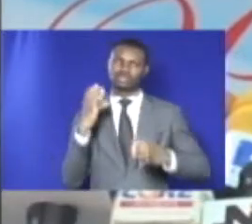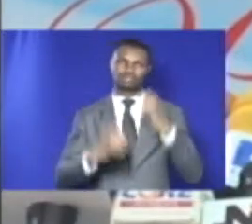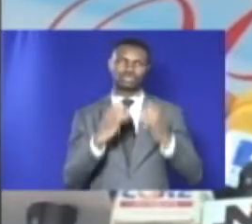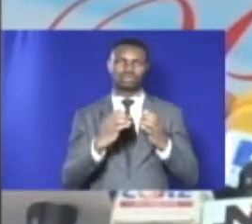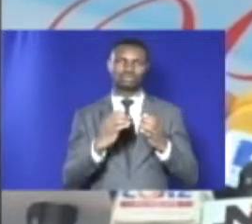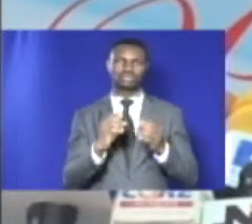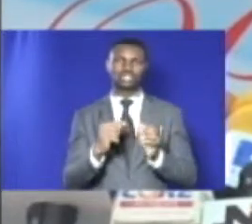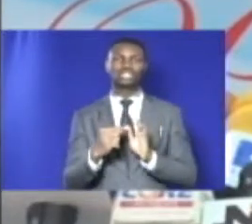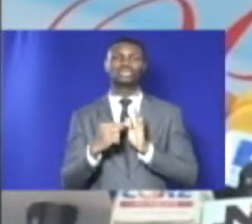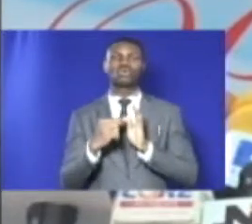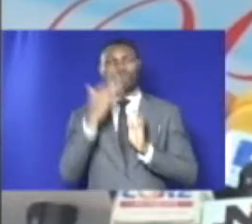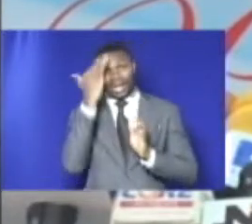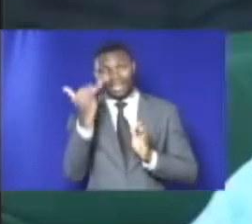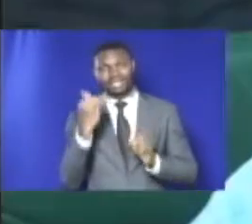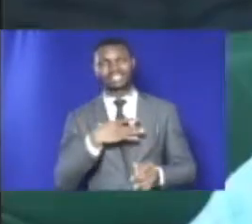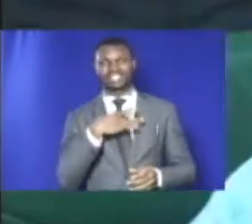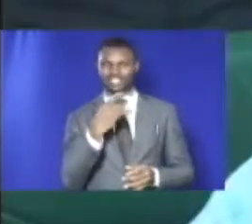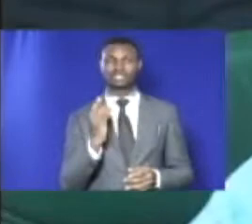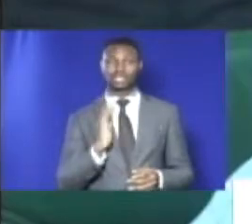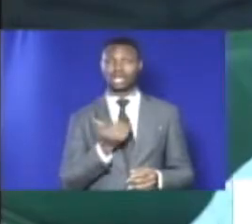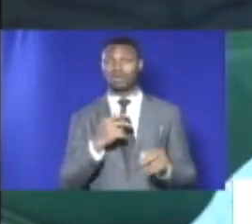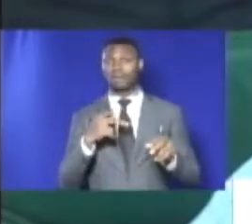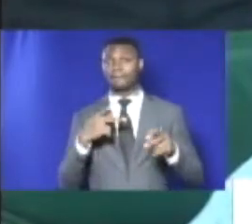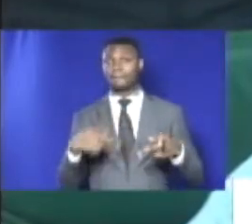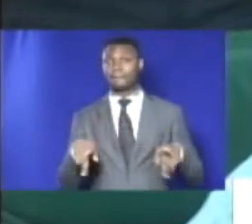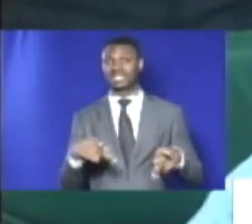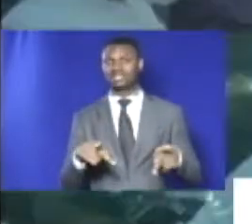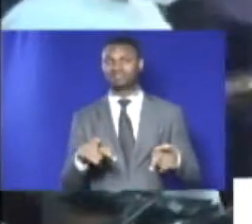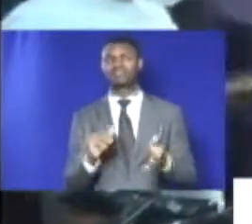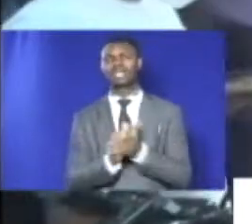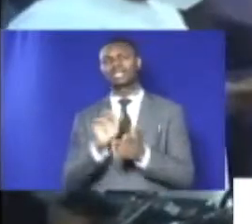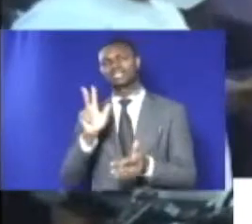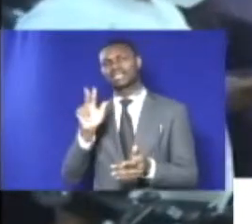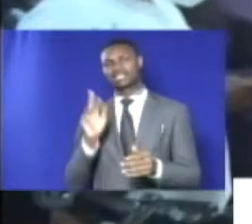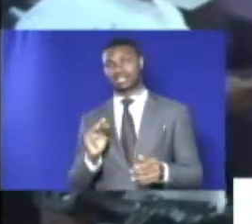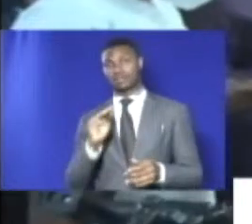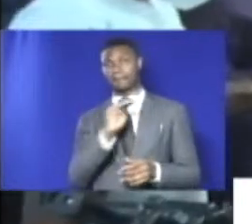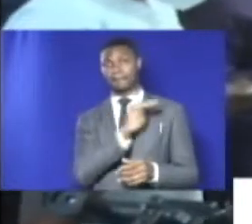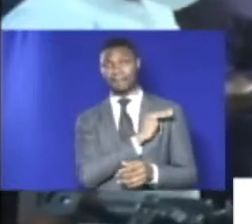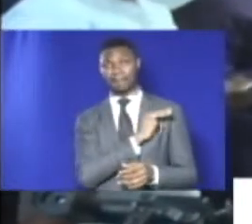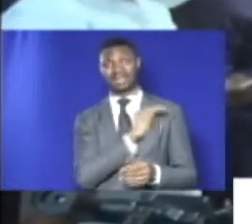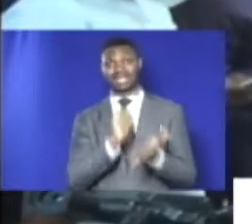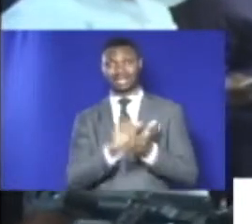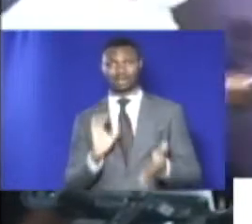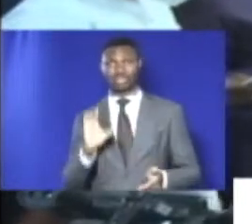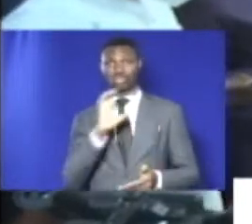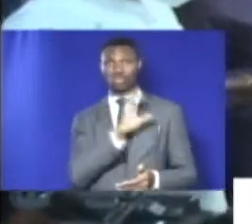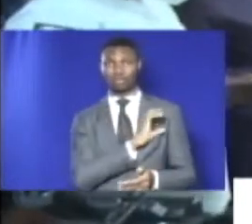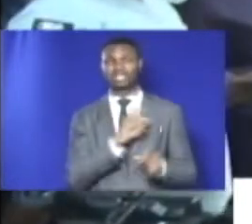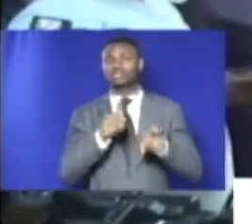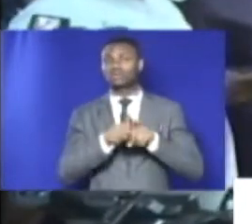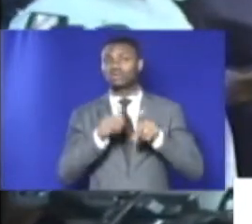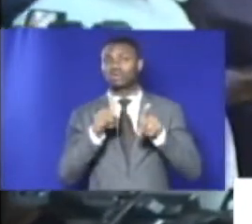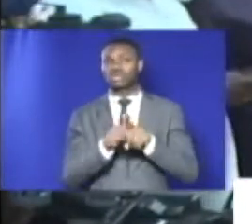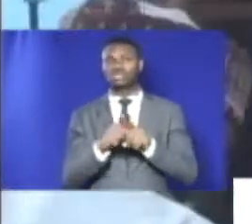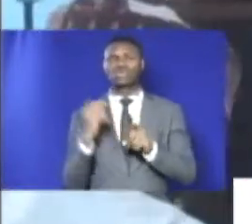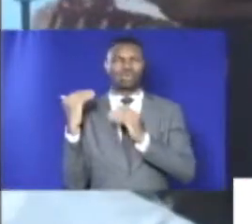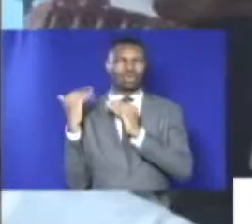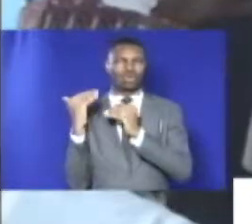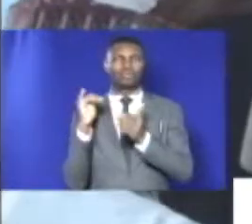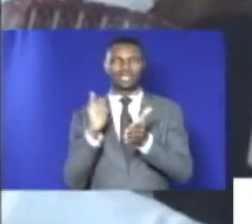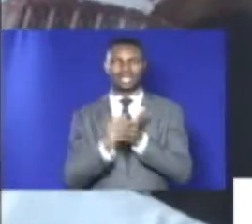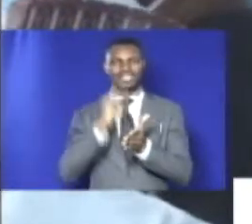great party. The 13-member Caretaker and Extraordinary Convention Committee is also expected to